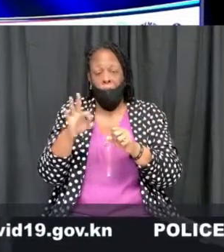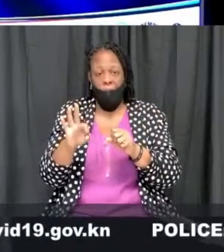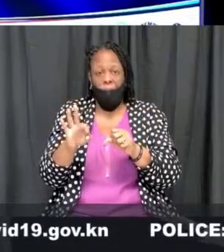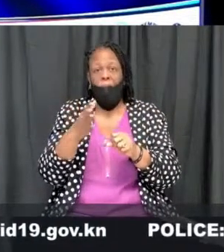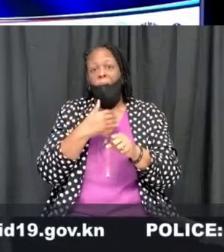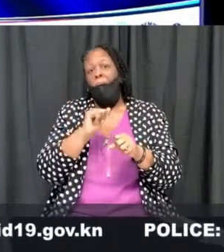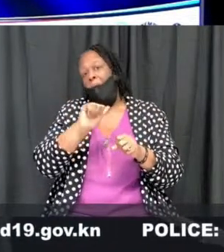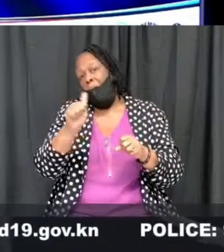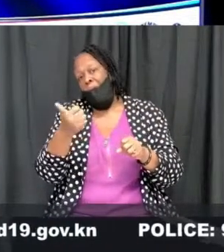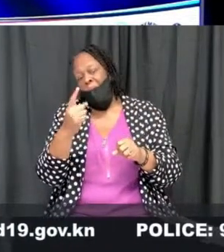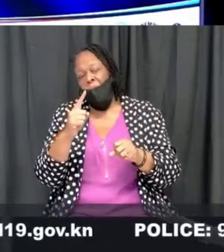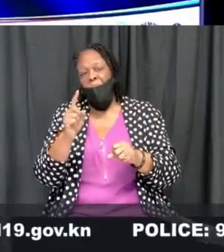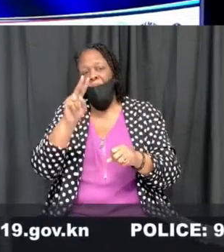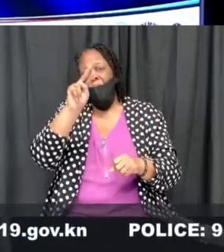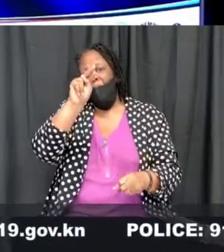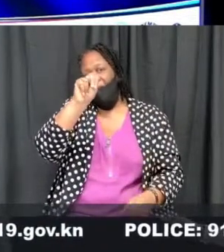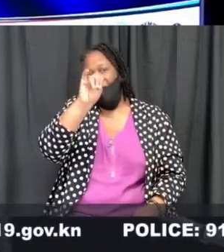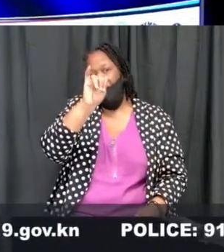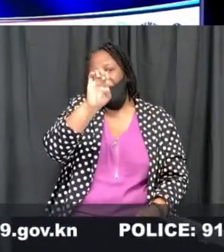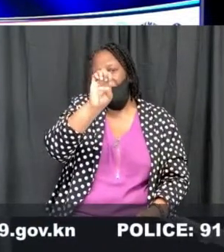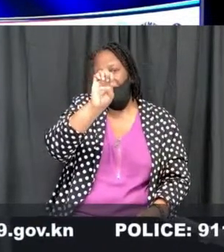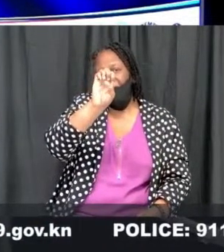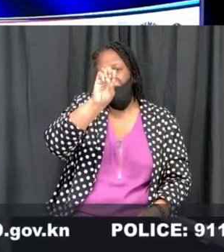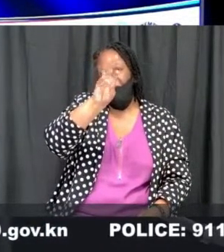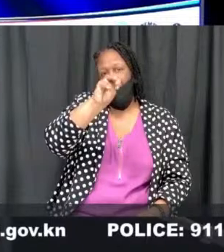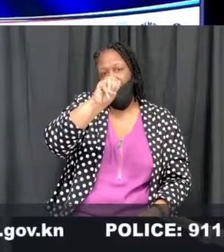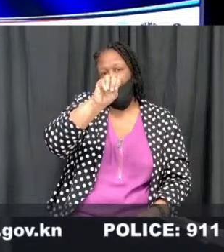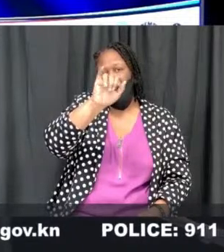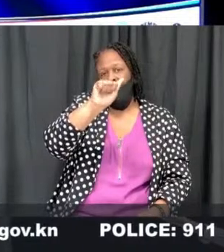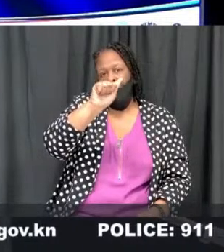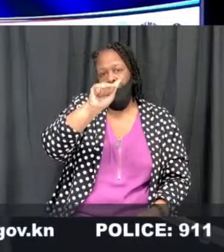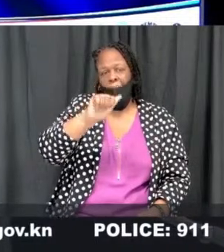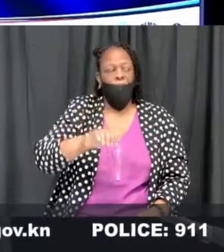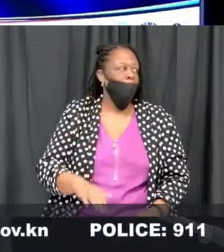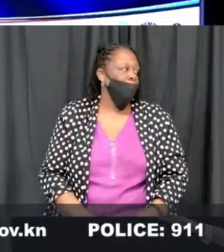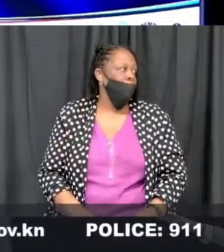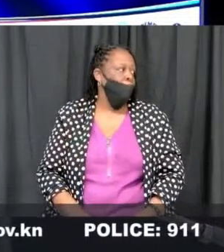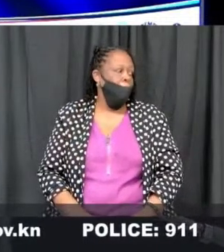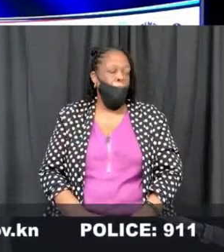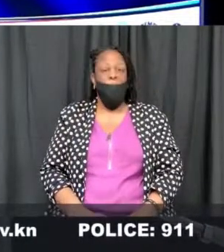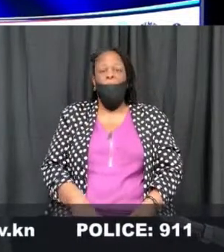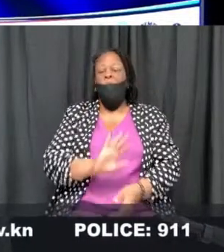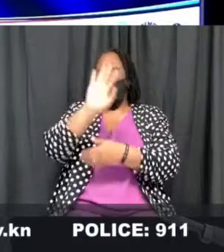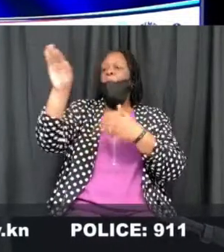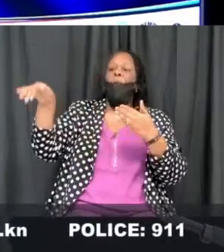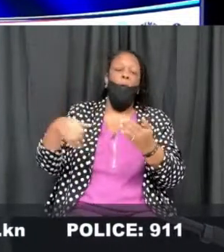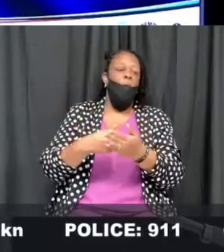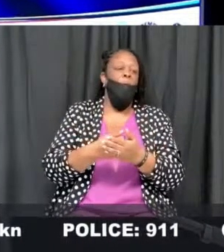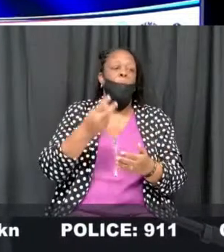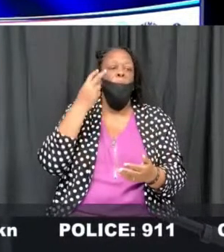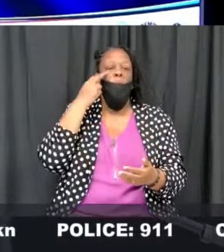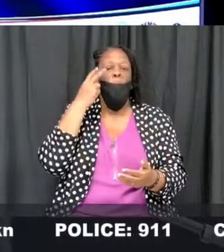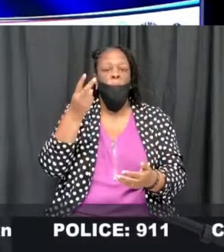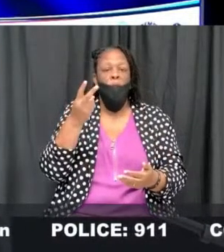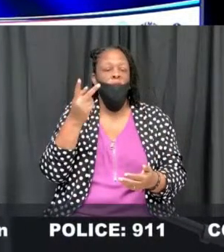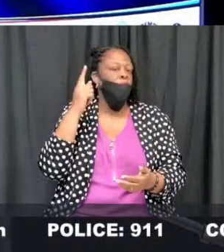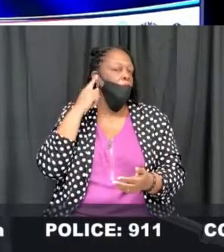much, sir, and I hope I am not missing anybody. I thank all of you for tuning in today for